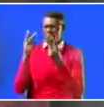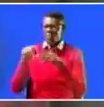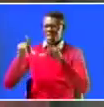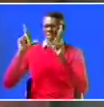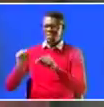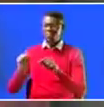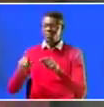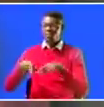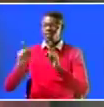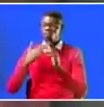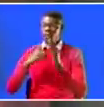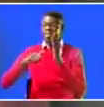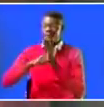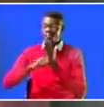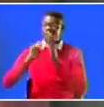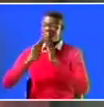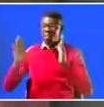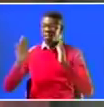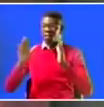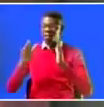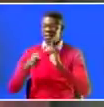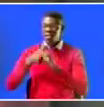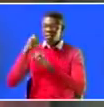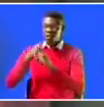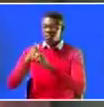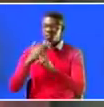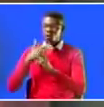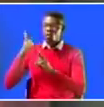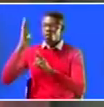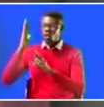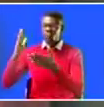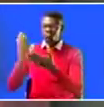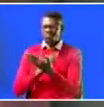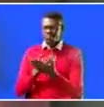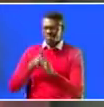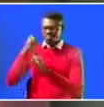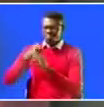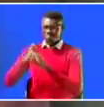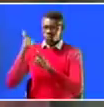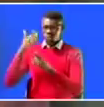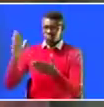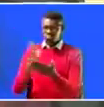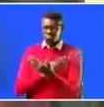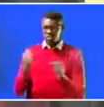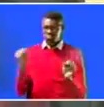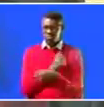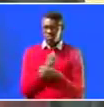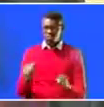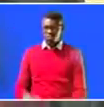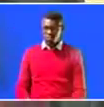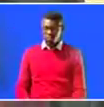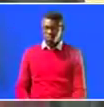to be known by fighting the existence of God, because that is something you can't fight. You can't fight the existence of God, according to me. And I